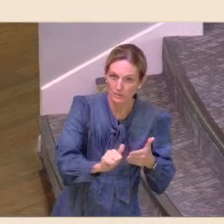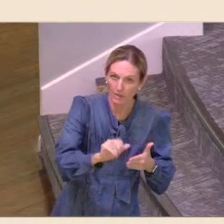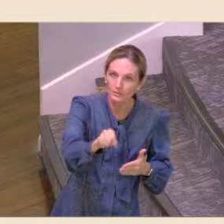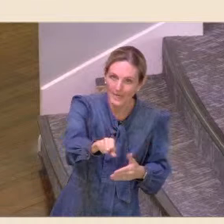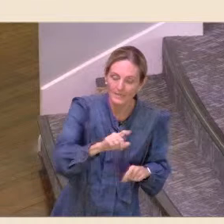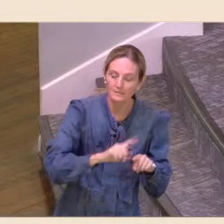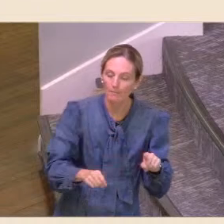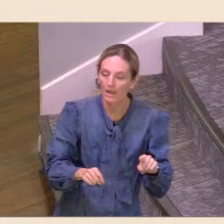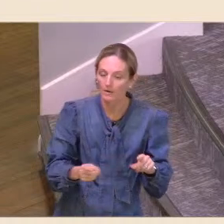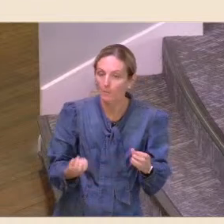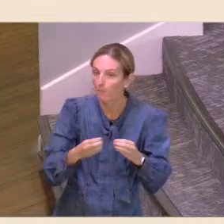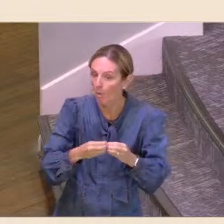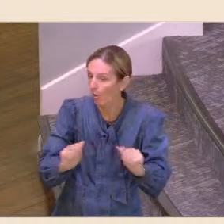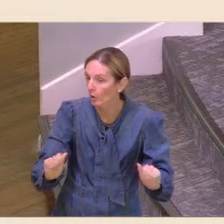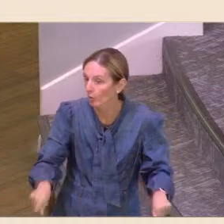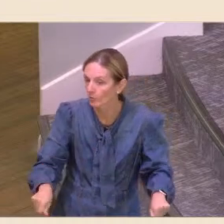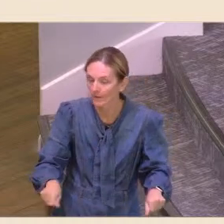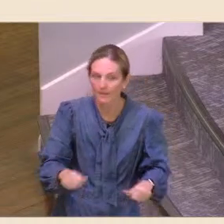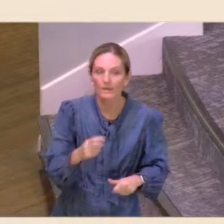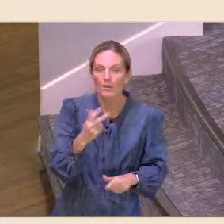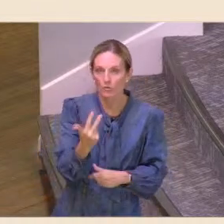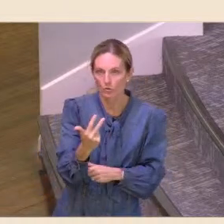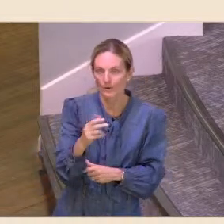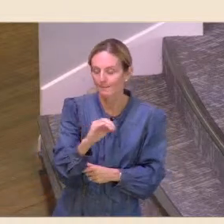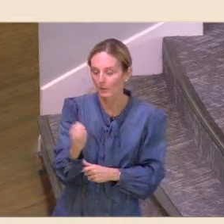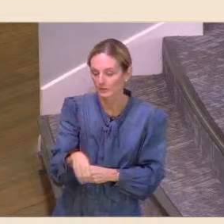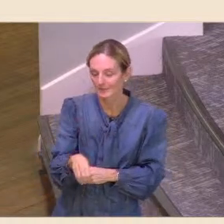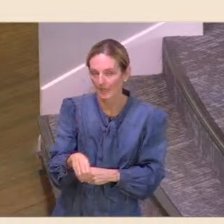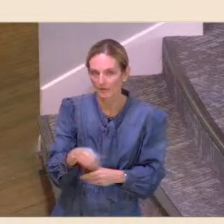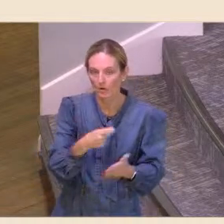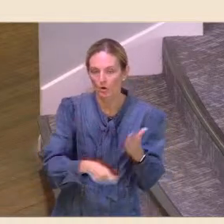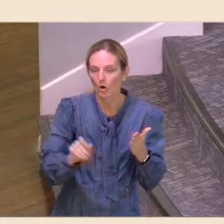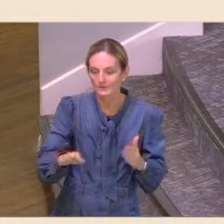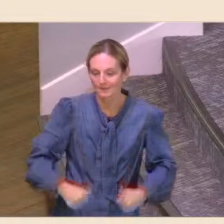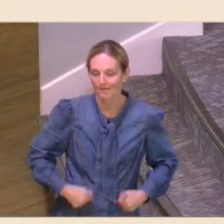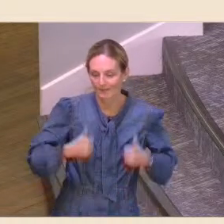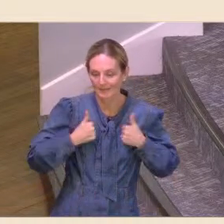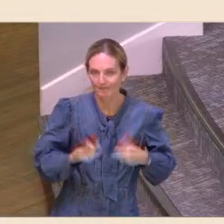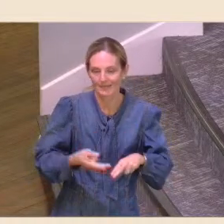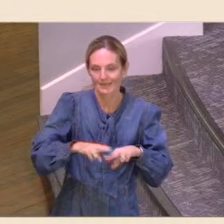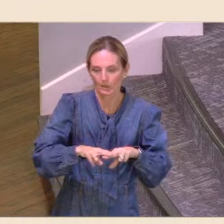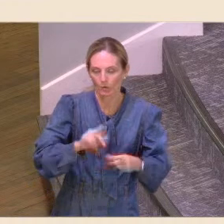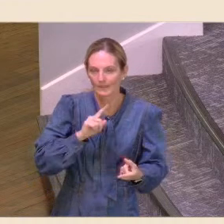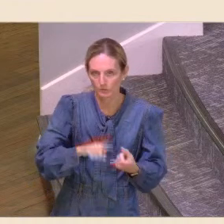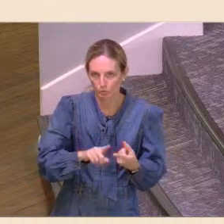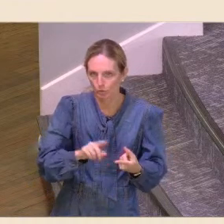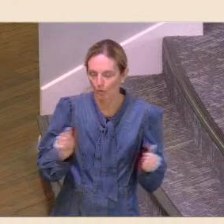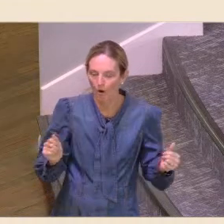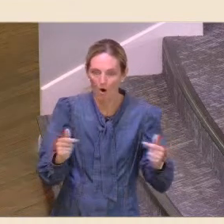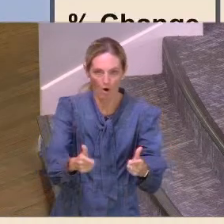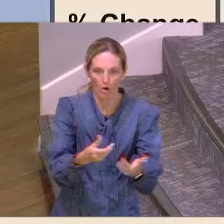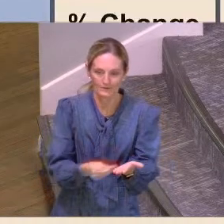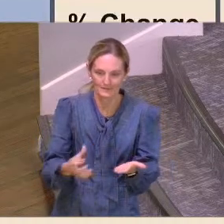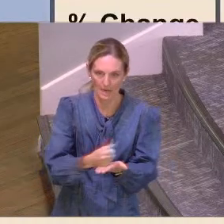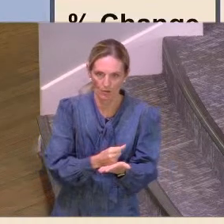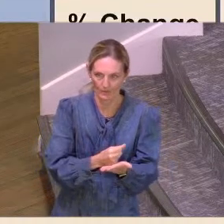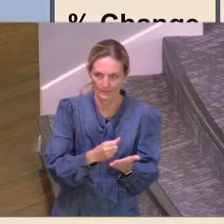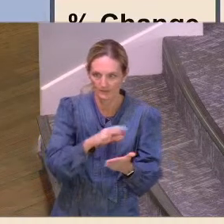and above that? And we landed on a 3% cost of living increase to all salaried all salary schedules.